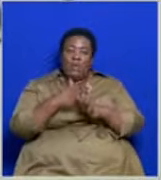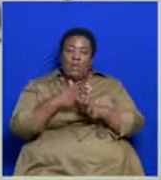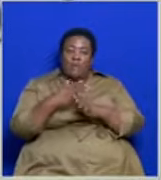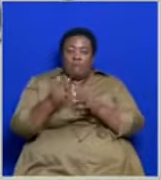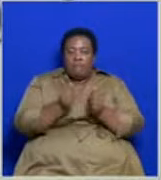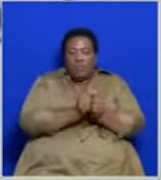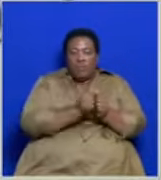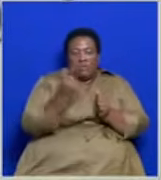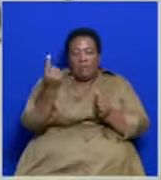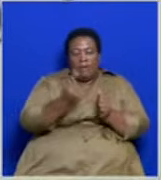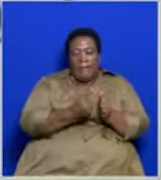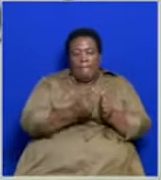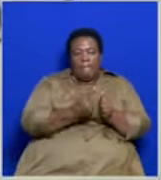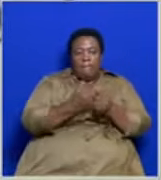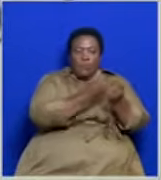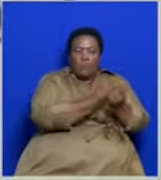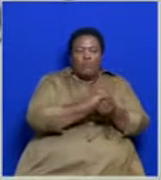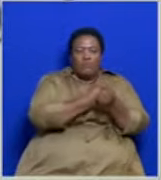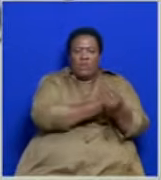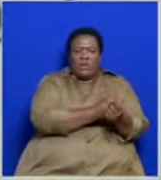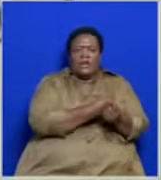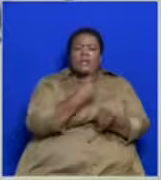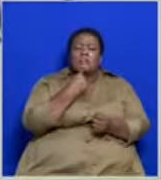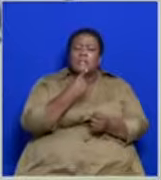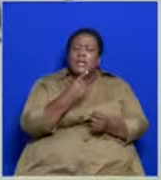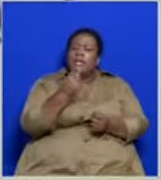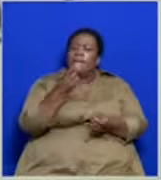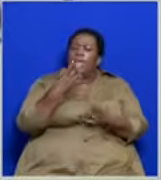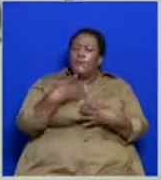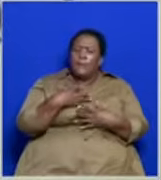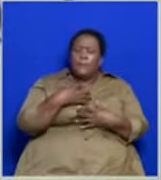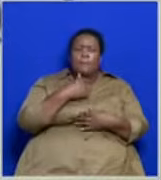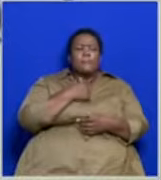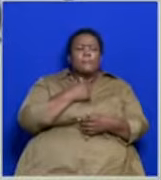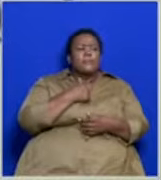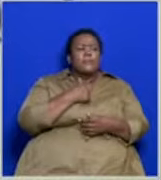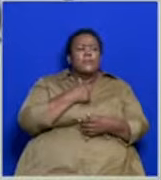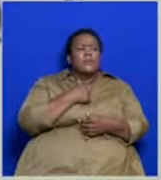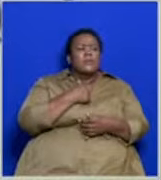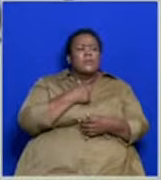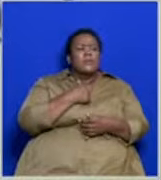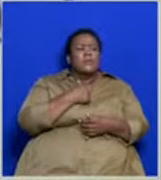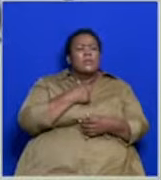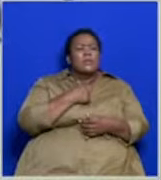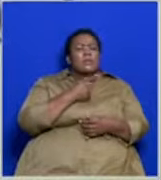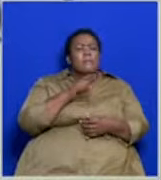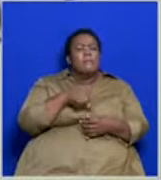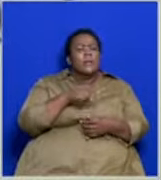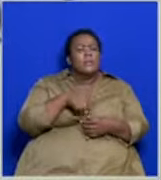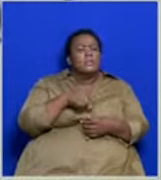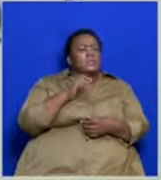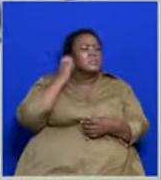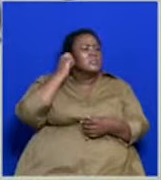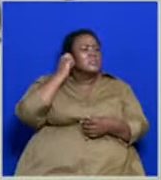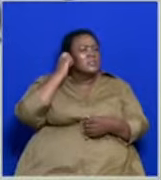I need to off-hook my trailer and